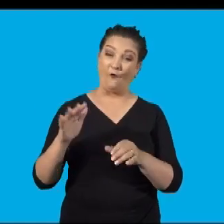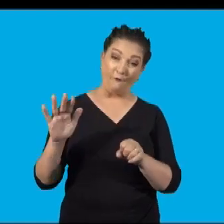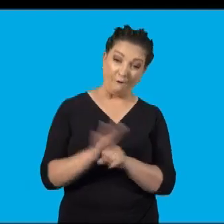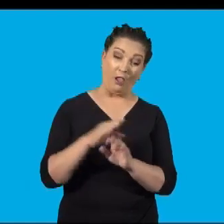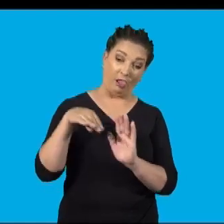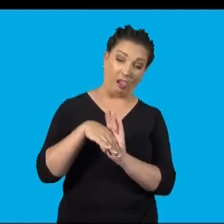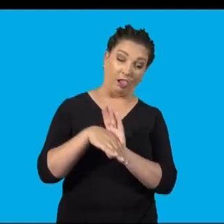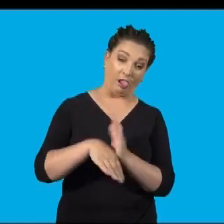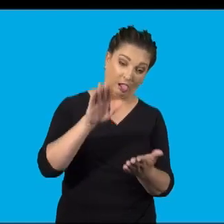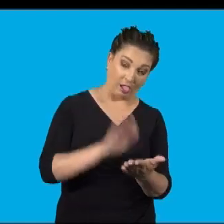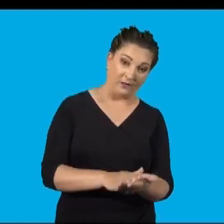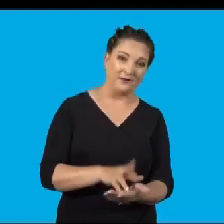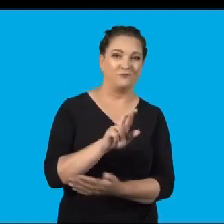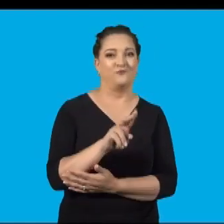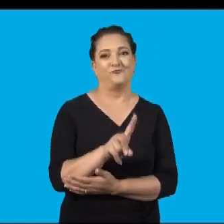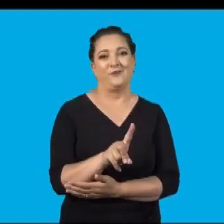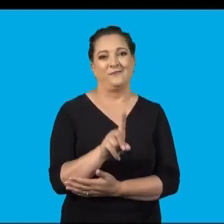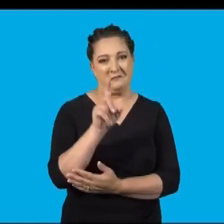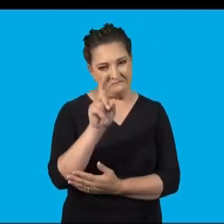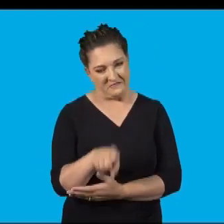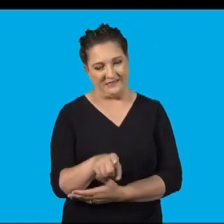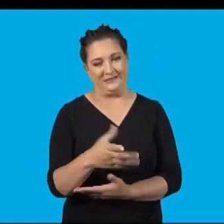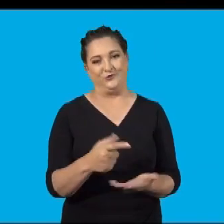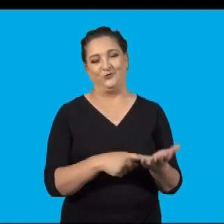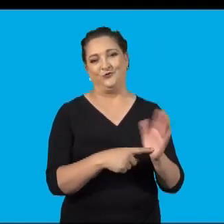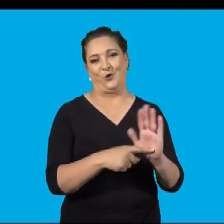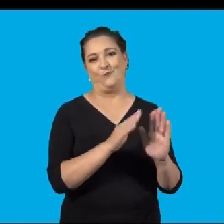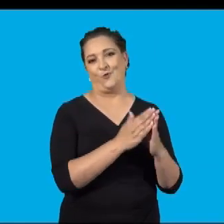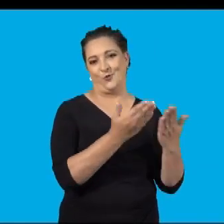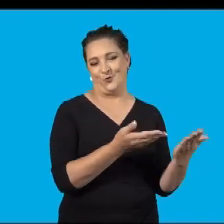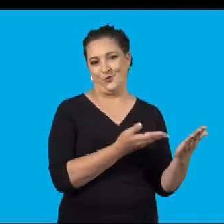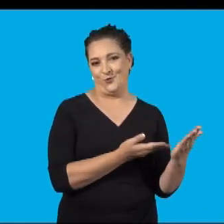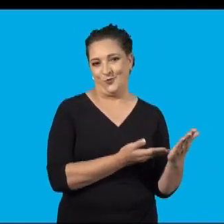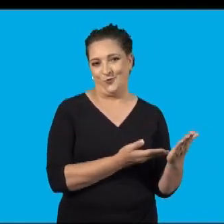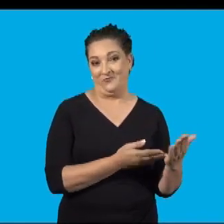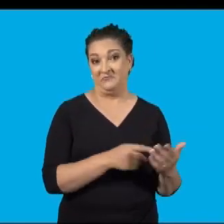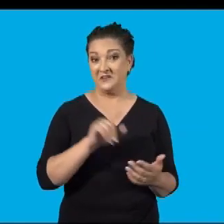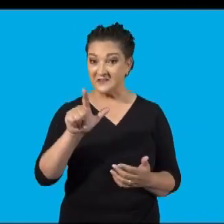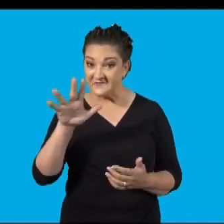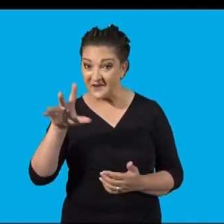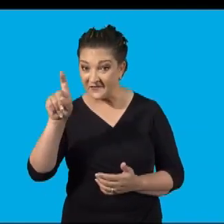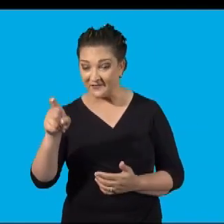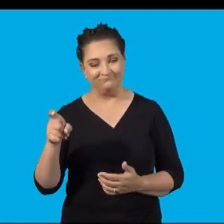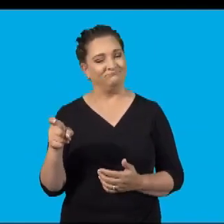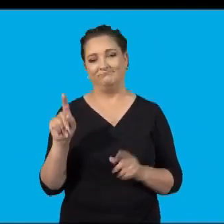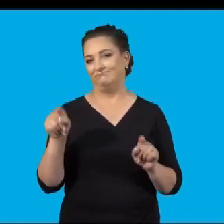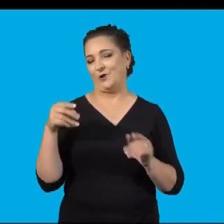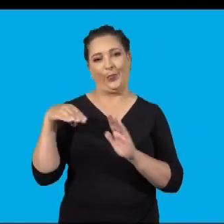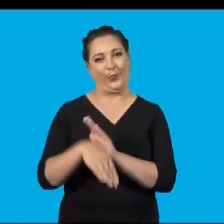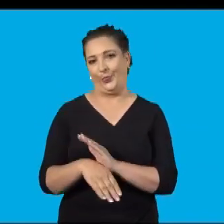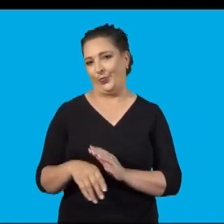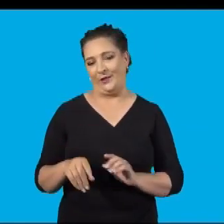asset must retain 1 Rand book value for disclosure purposes. So his depreciation cannot be